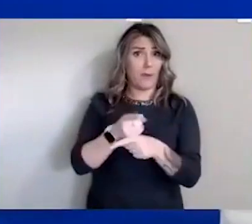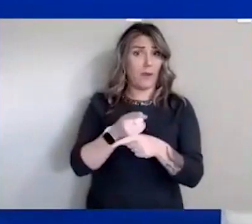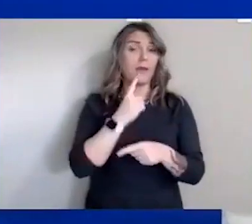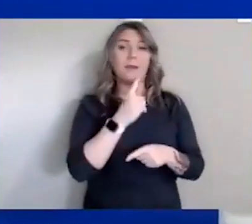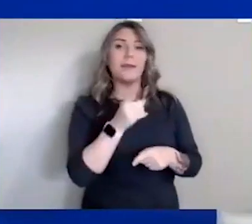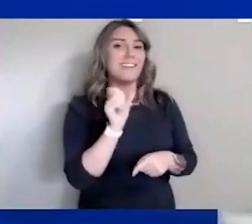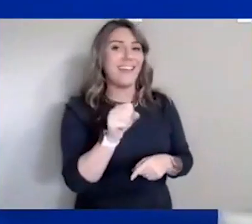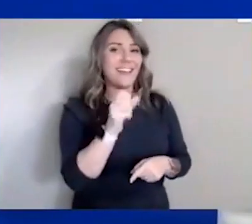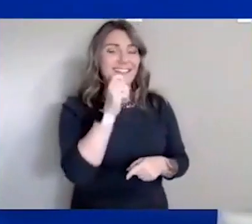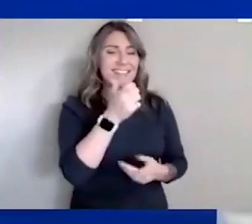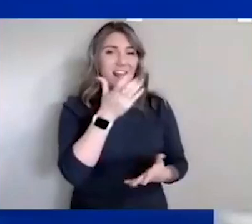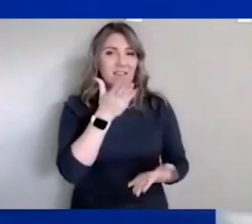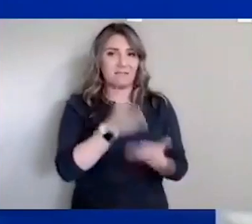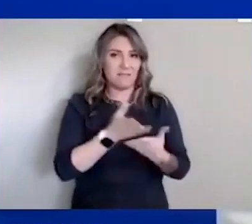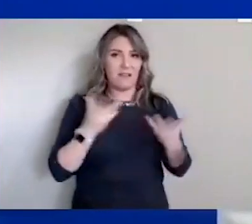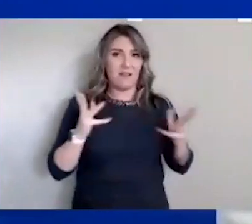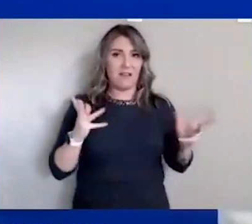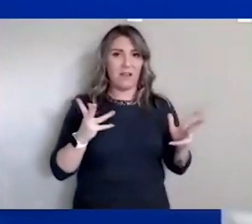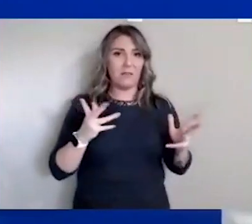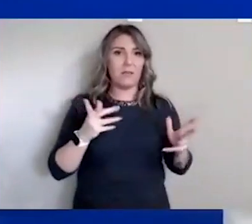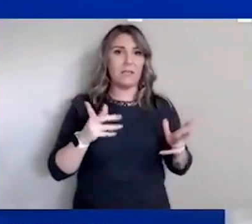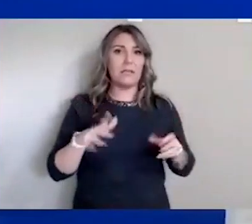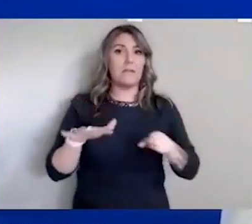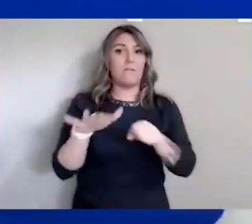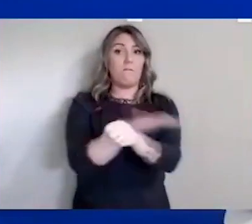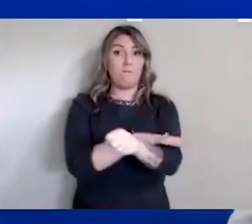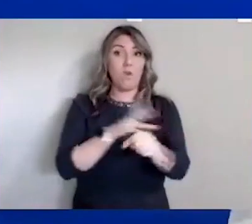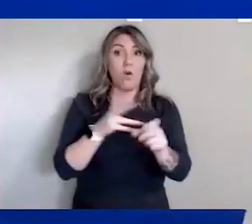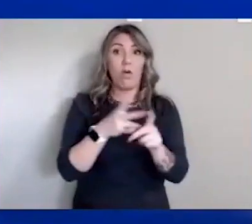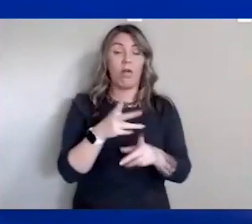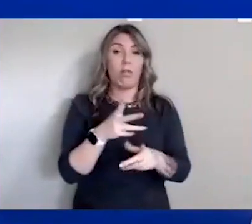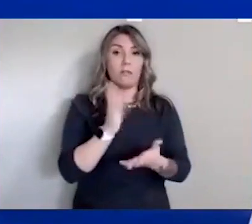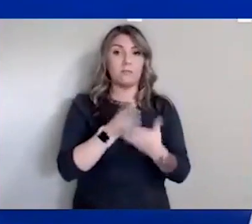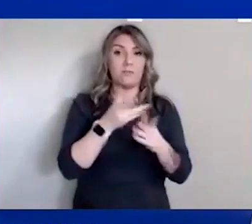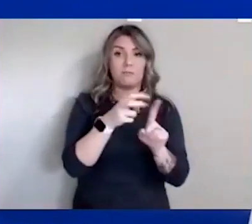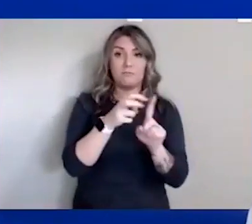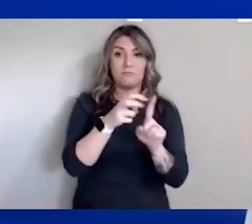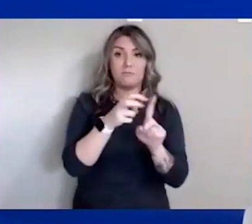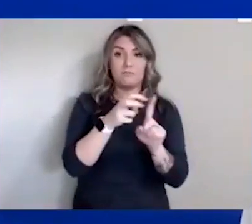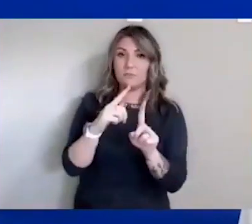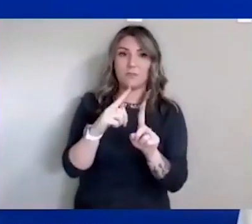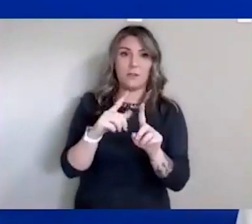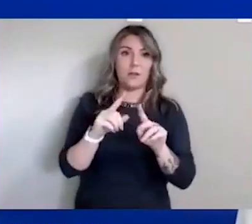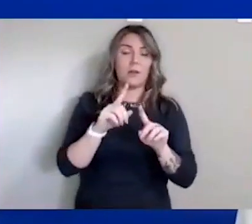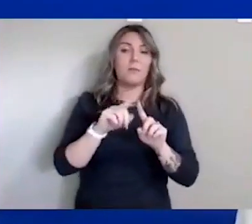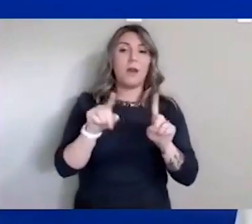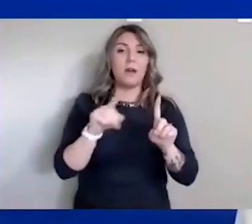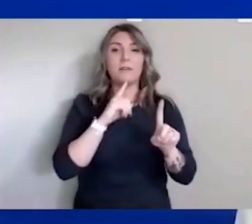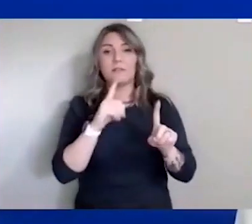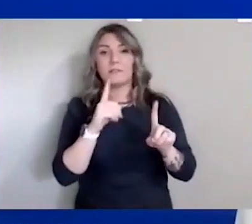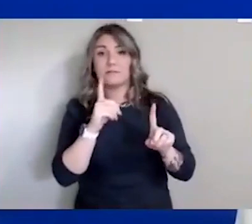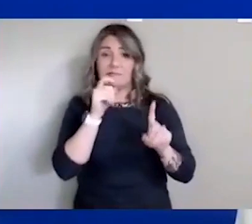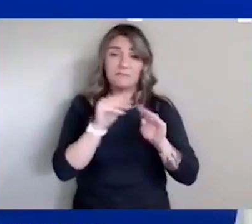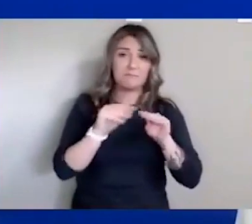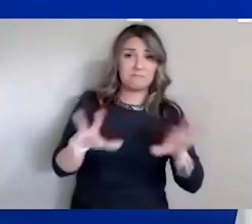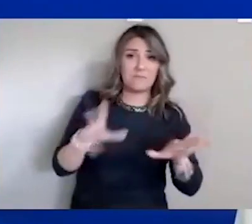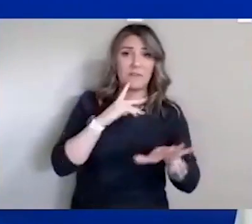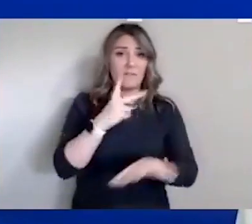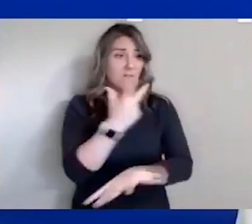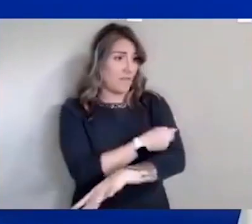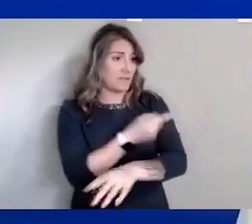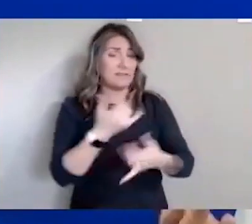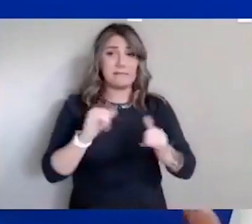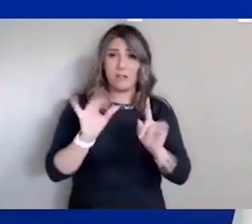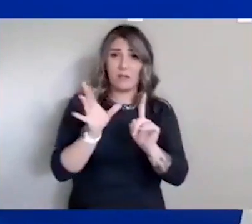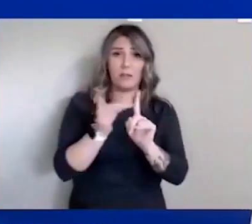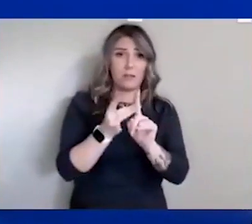community transmission of SARS-CoV-2. Fortunately, it is not spread very readily to people who have been vaccinated, though they can get it, as evidenced